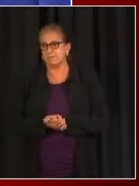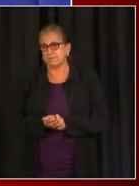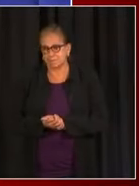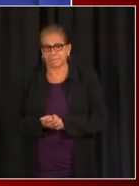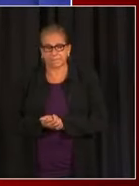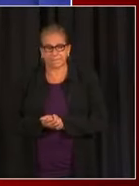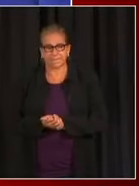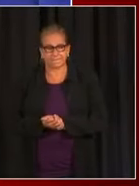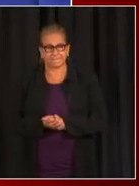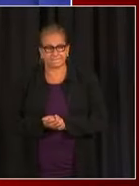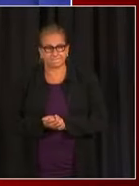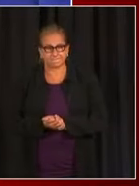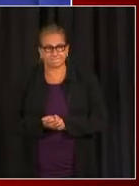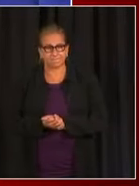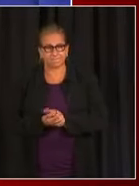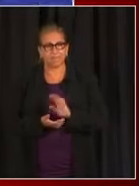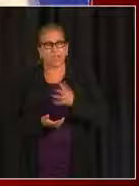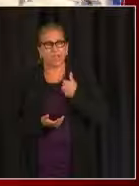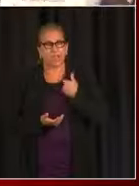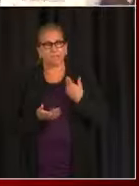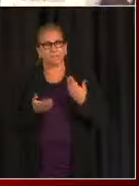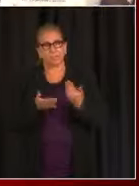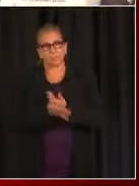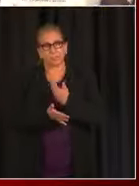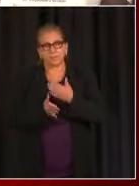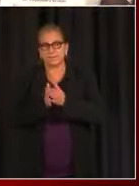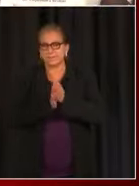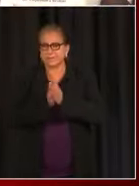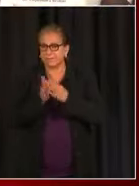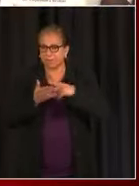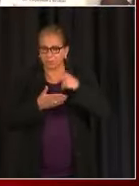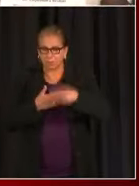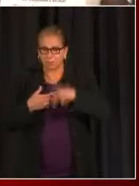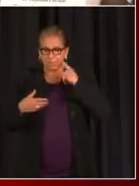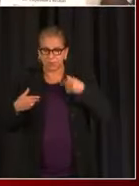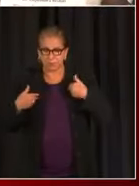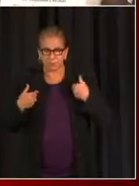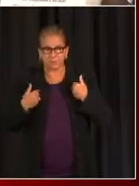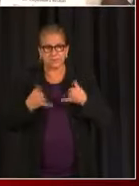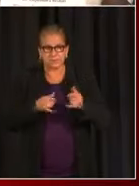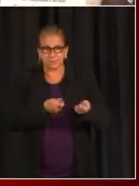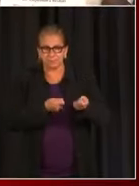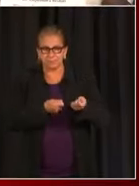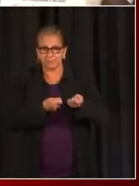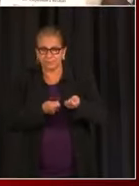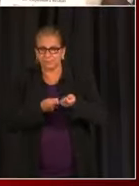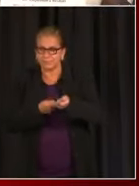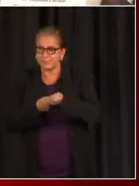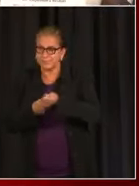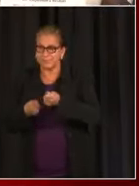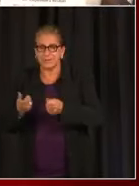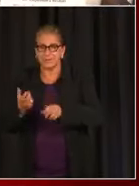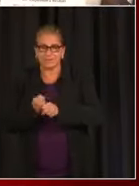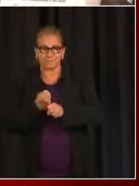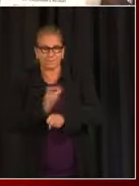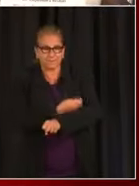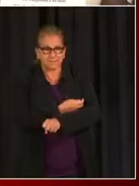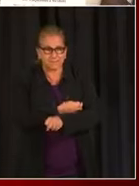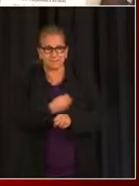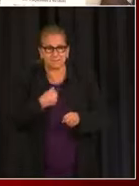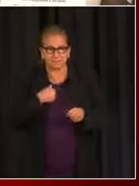we believe that we can make some gains with those incentives. We will continue to monitor the situation as we have